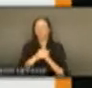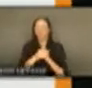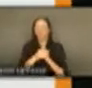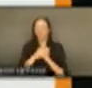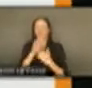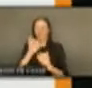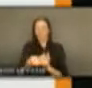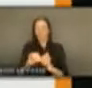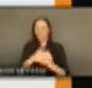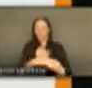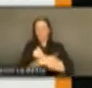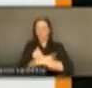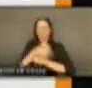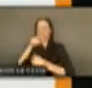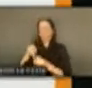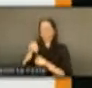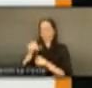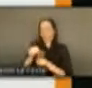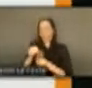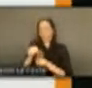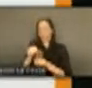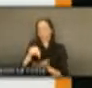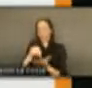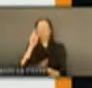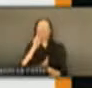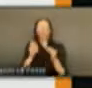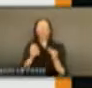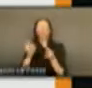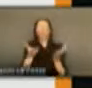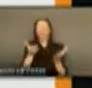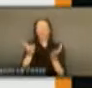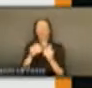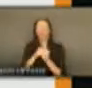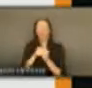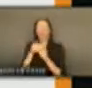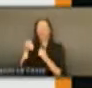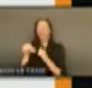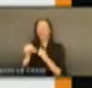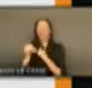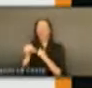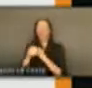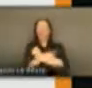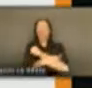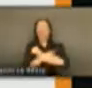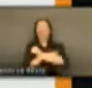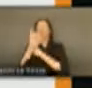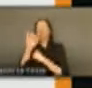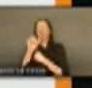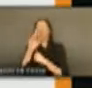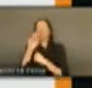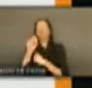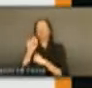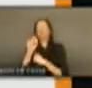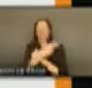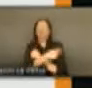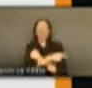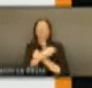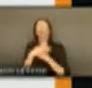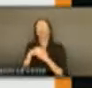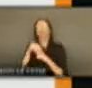to fund court services, funding the county's Jackson Hospital, funding our transportation system,